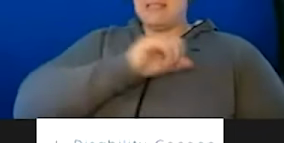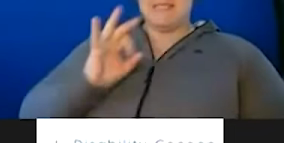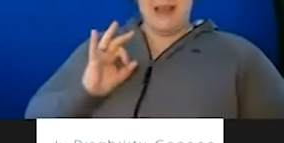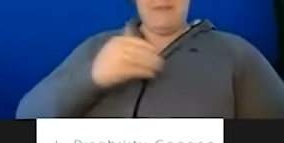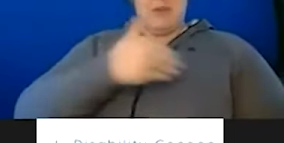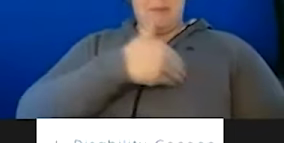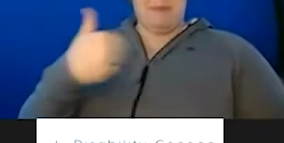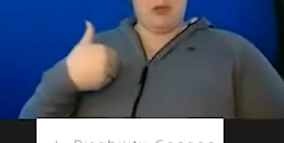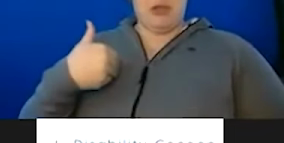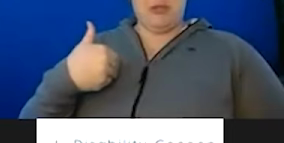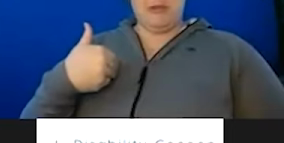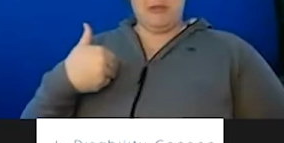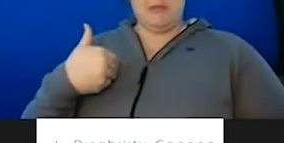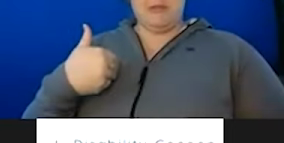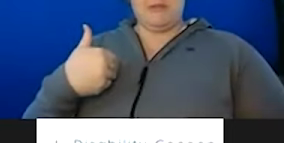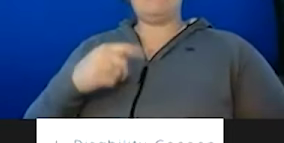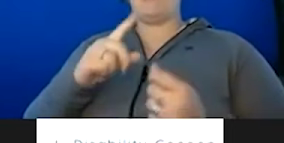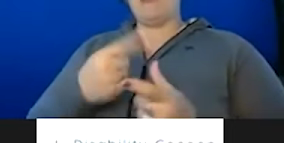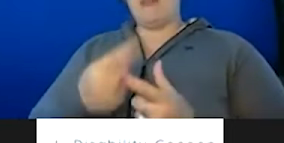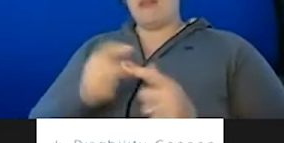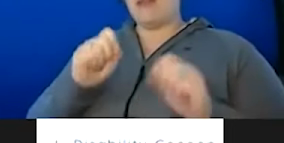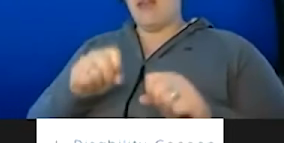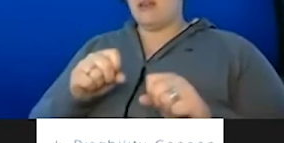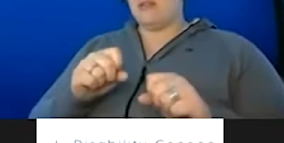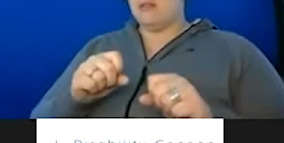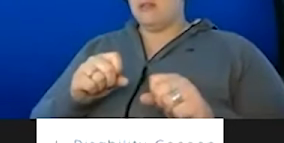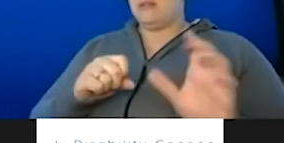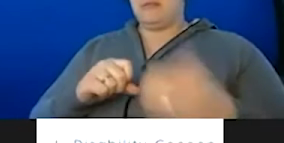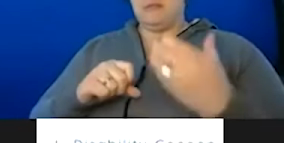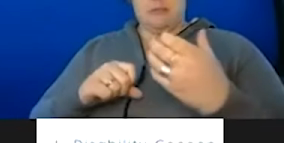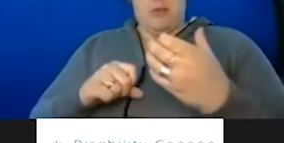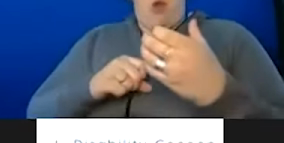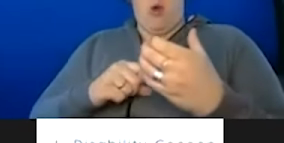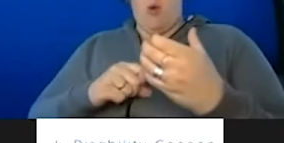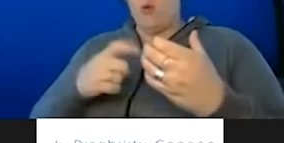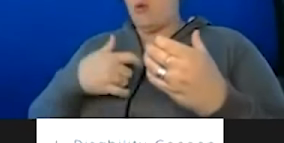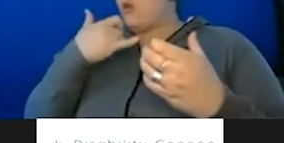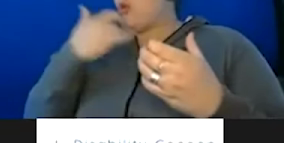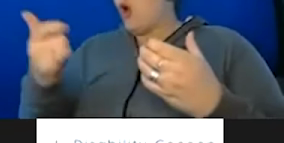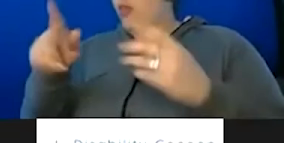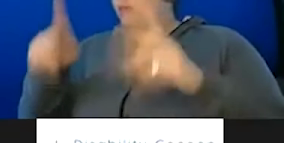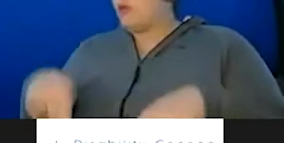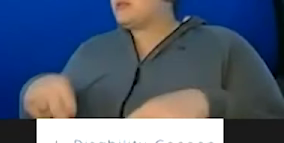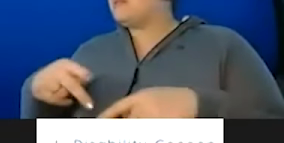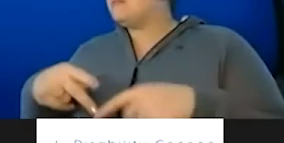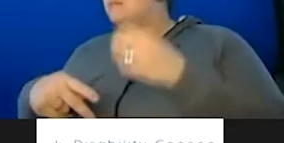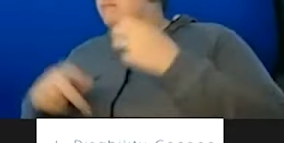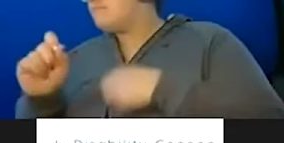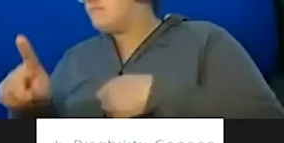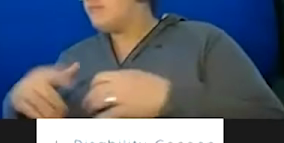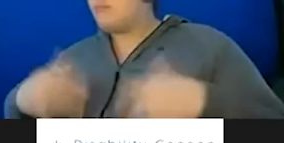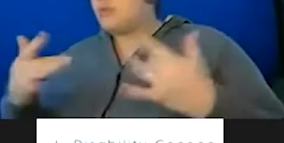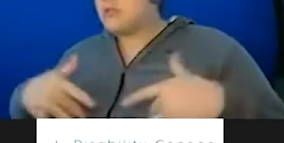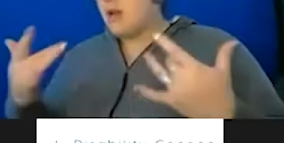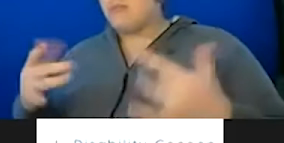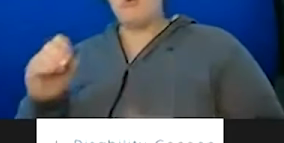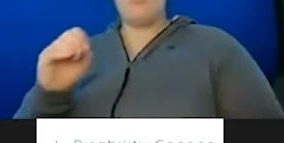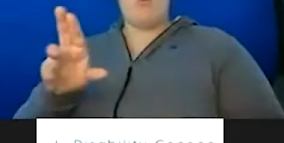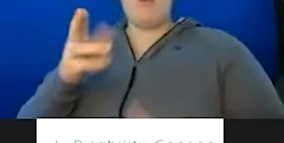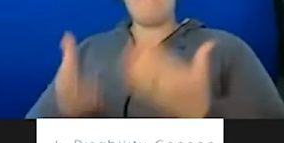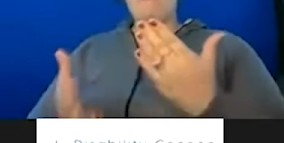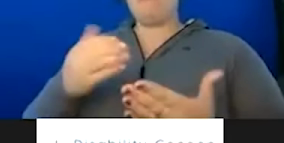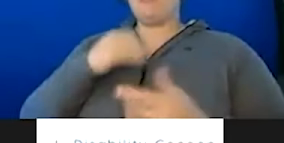person a call to find out what's going on, or it may be a particularly dangerous situation and the staff member may choose to turn that stove off